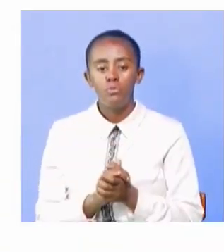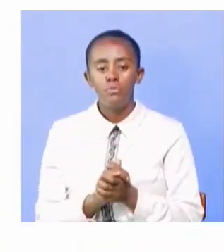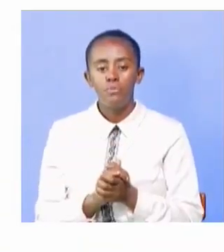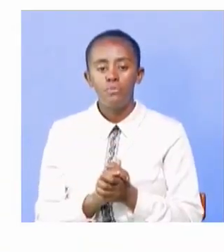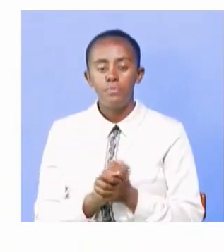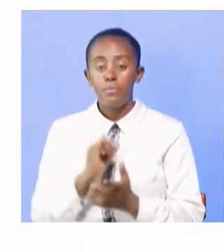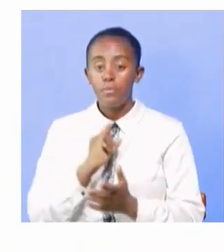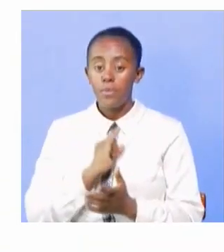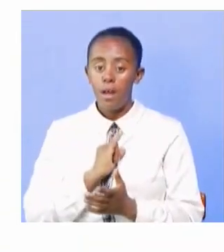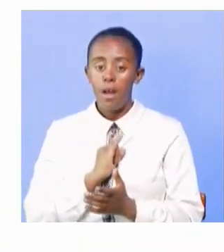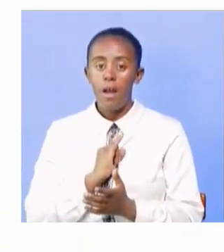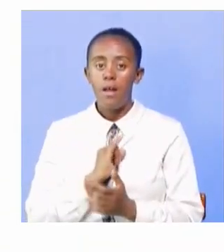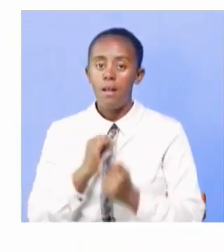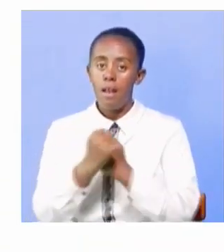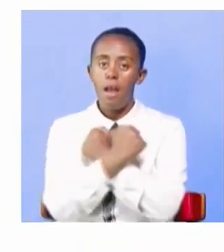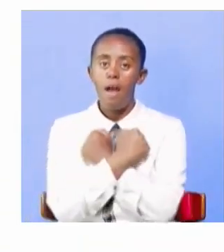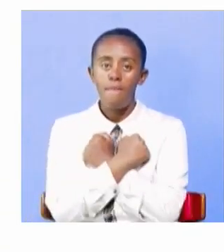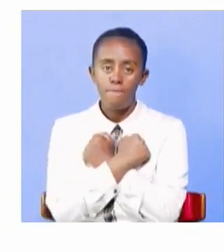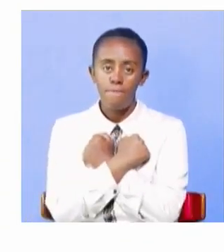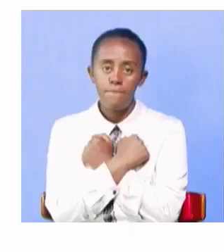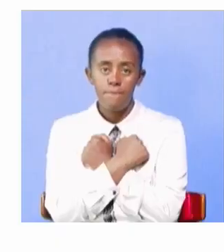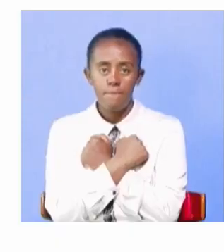I love